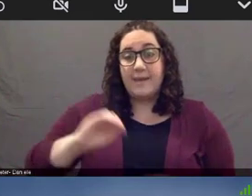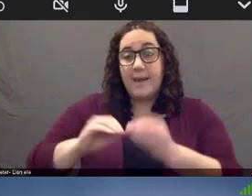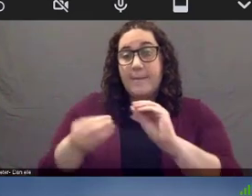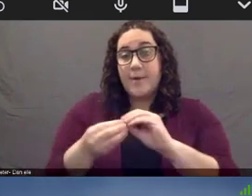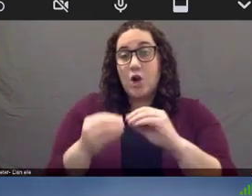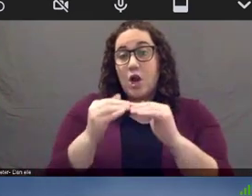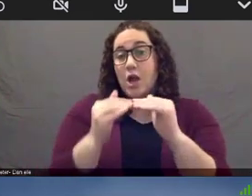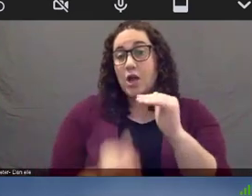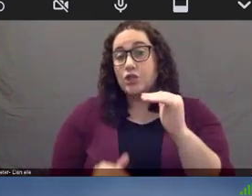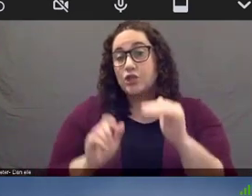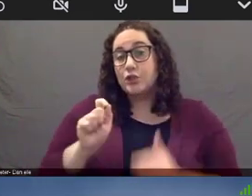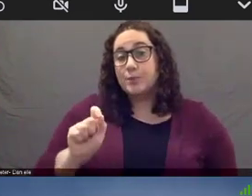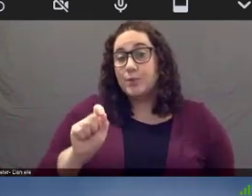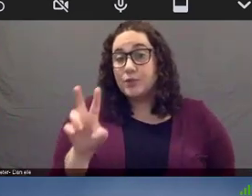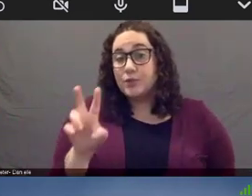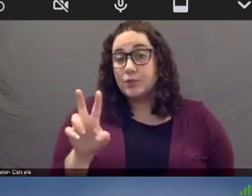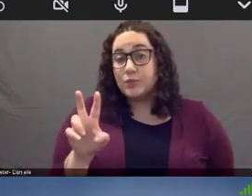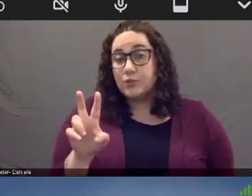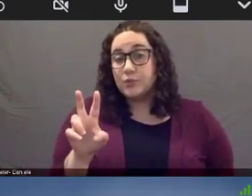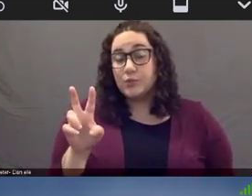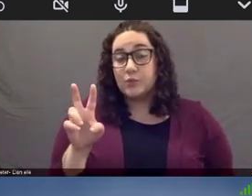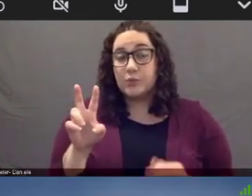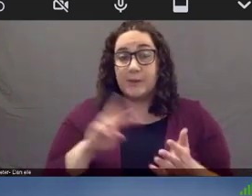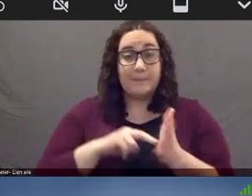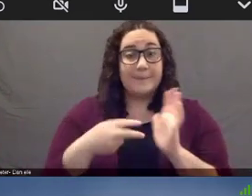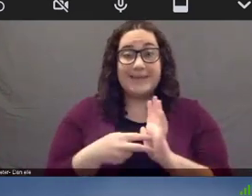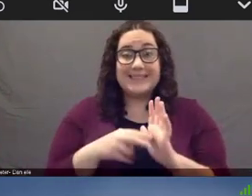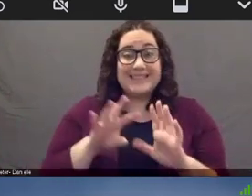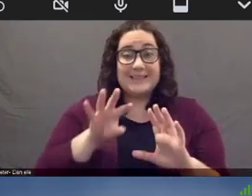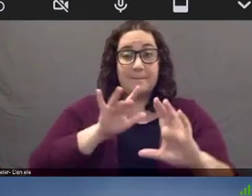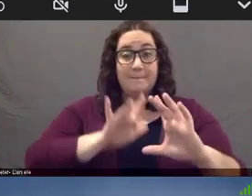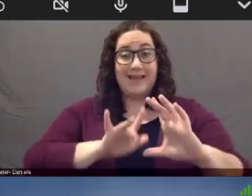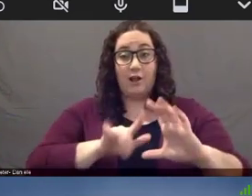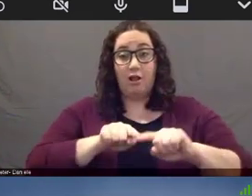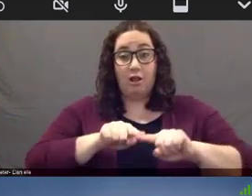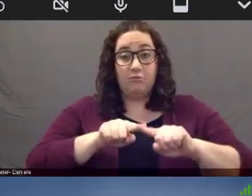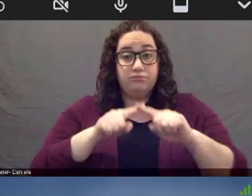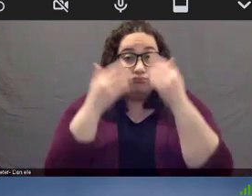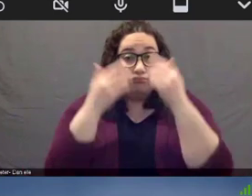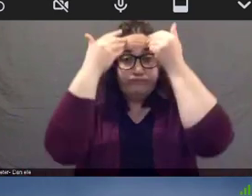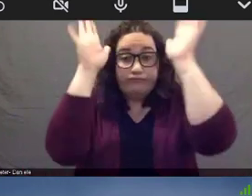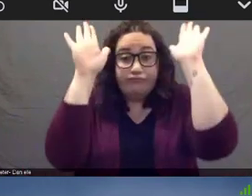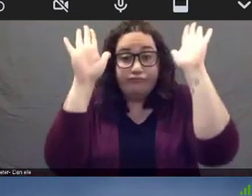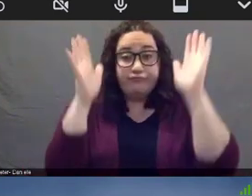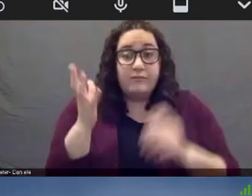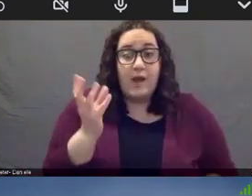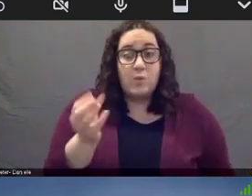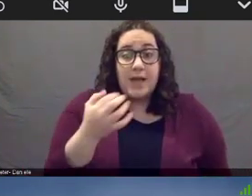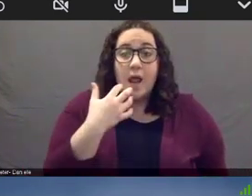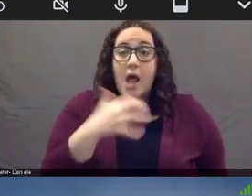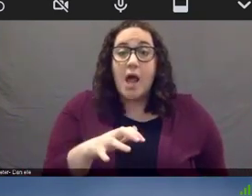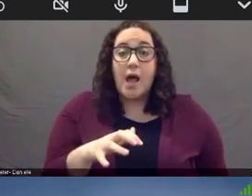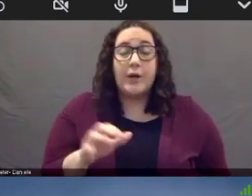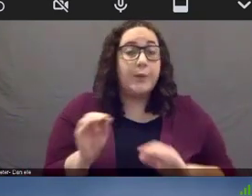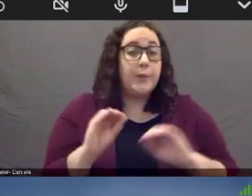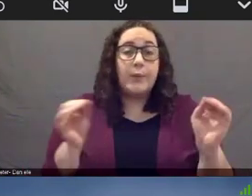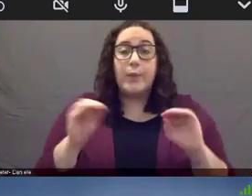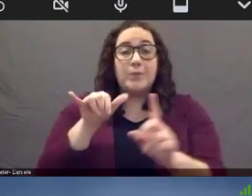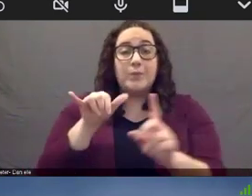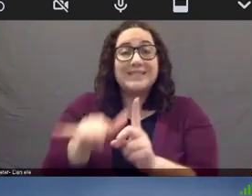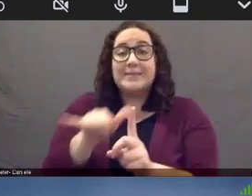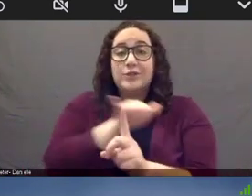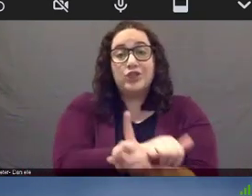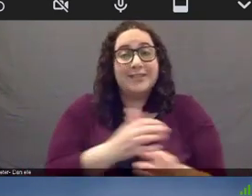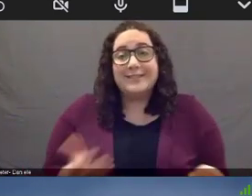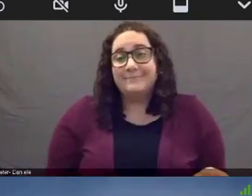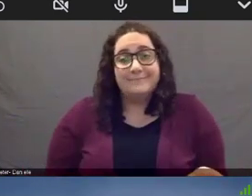that there is no line of symmetry in the middle because the center of the material doesn't even know it's being heated up yet,